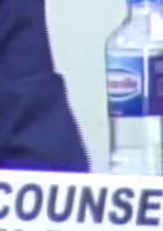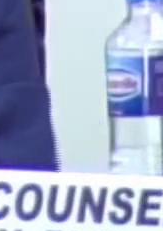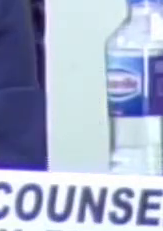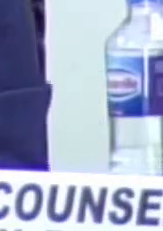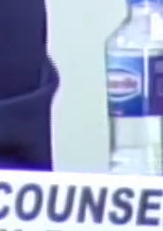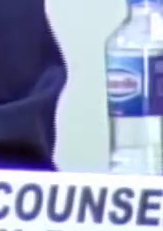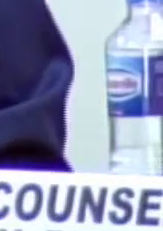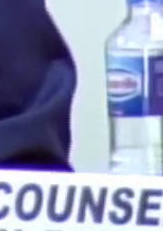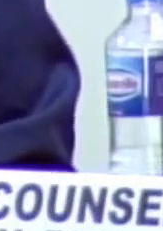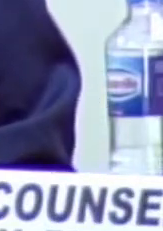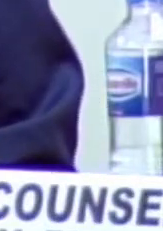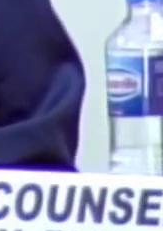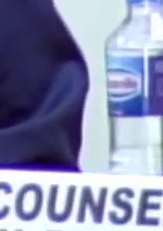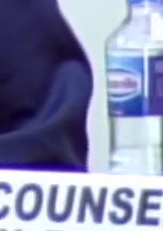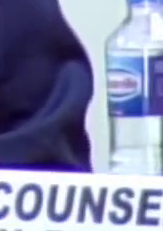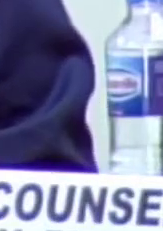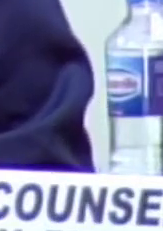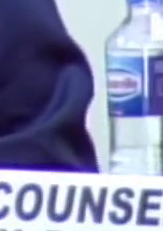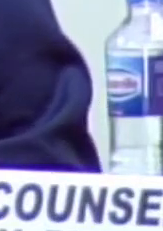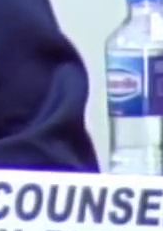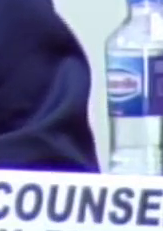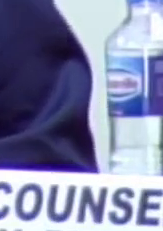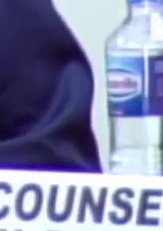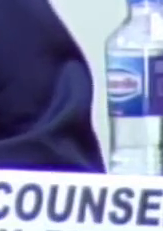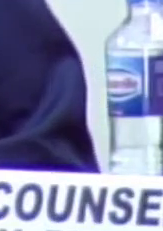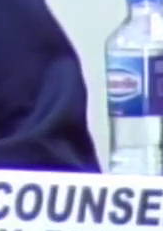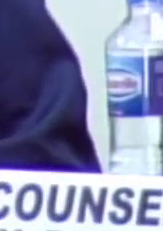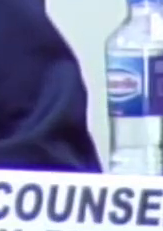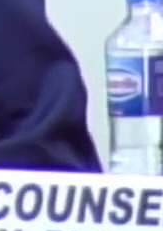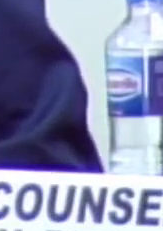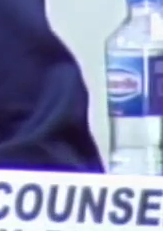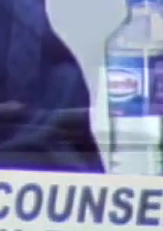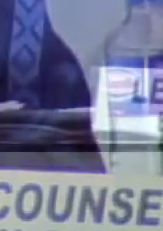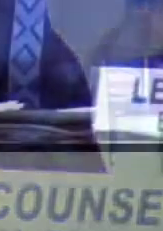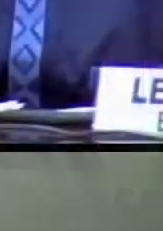Thank you very much, Mr. Chair. I hope the witness is available.